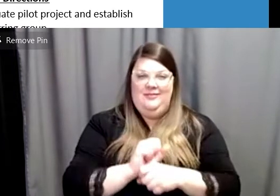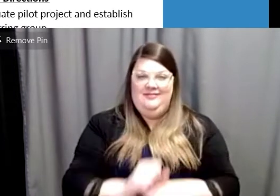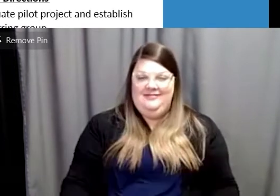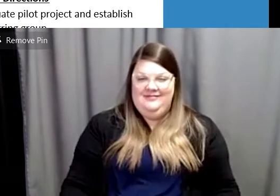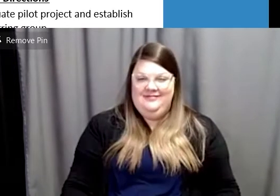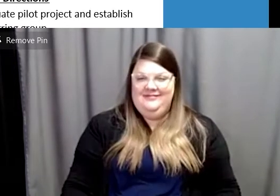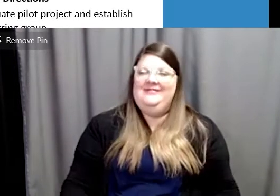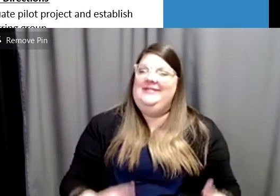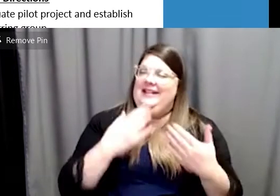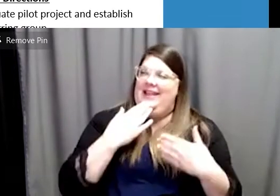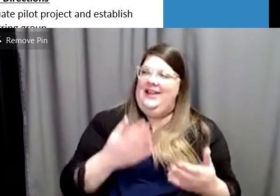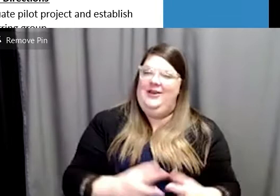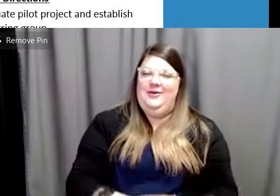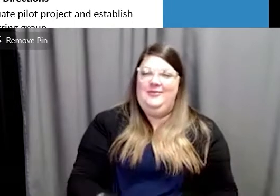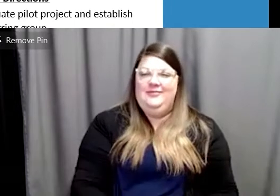Thank you.